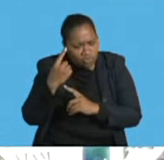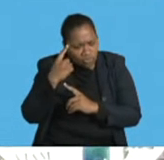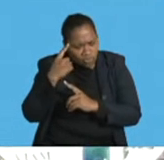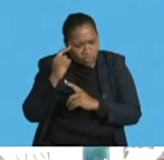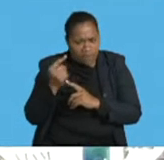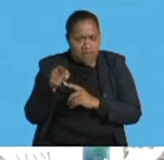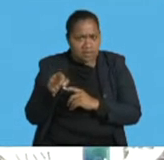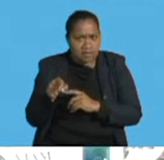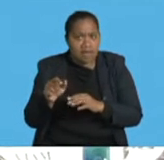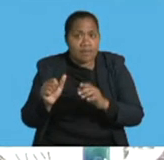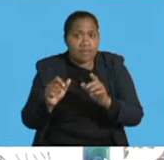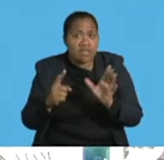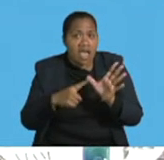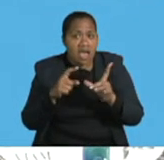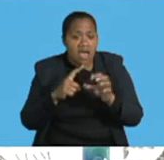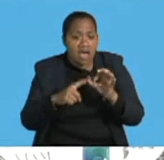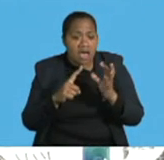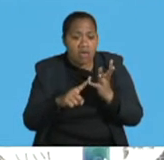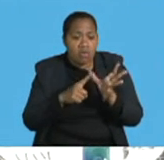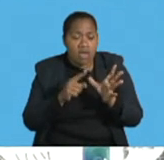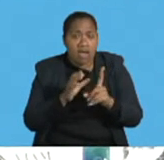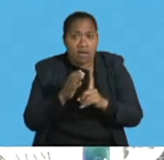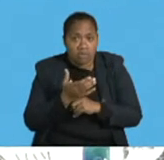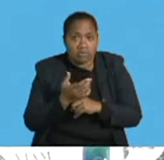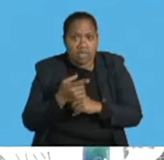sustainable aquaculture can be achieved and maintained.